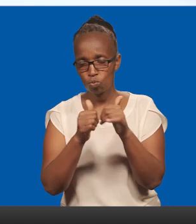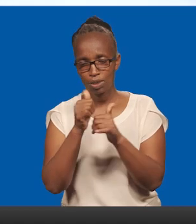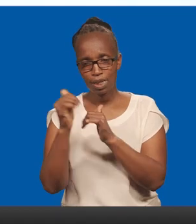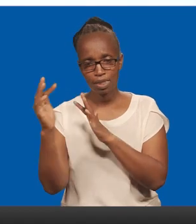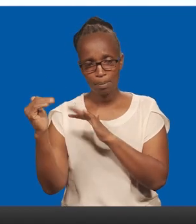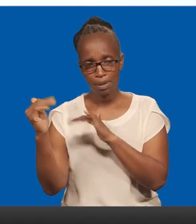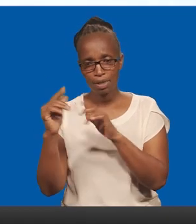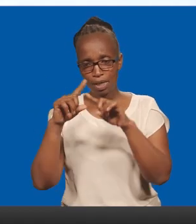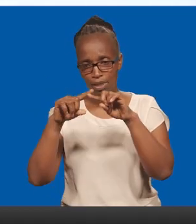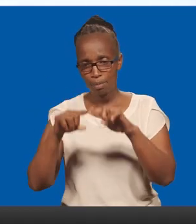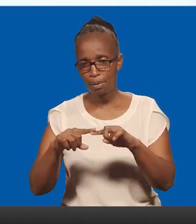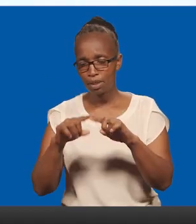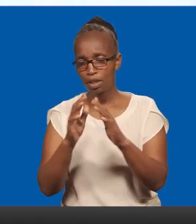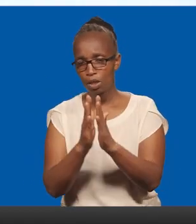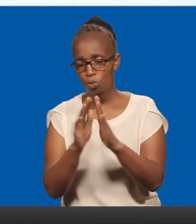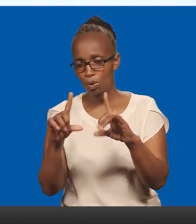needed